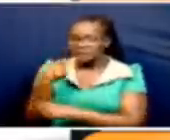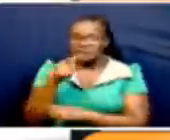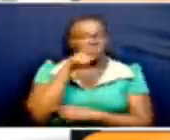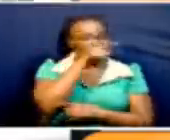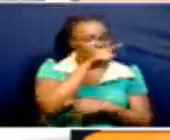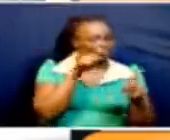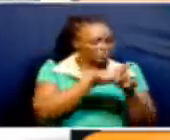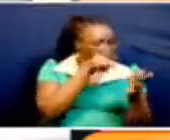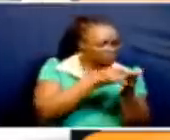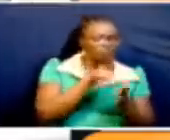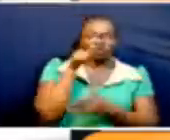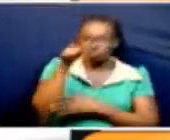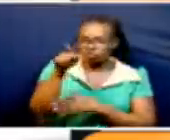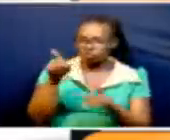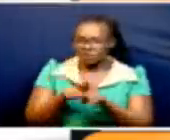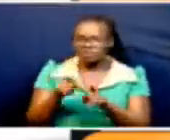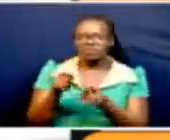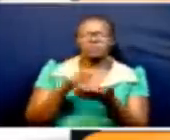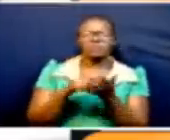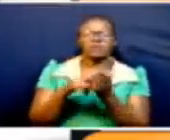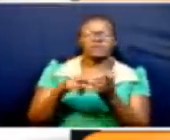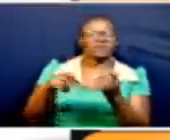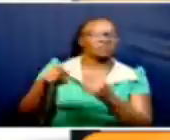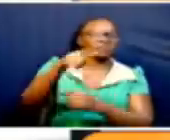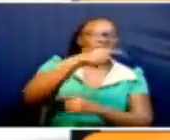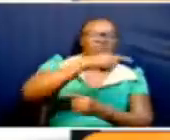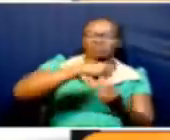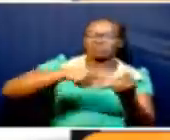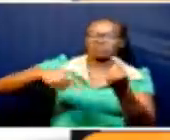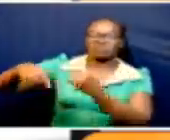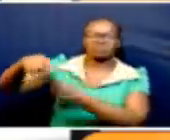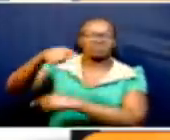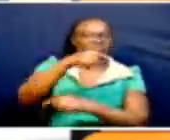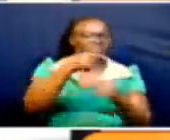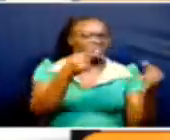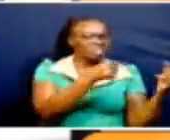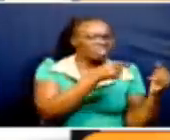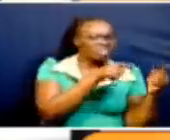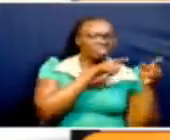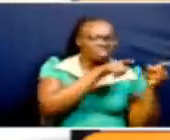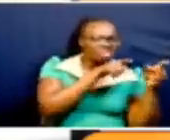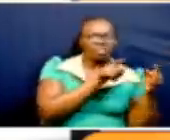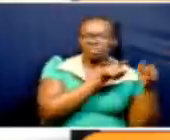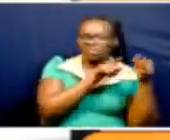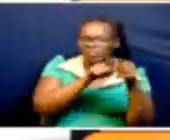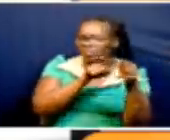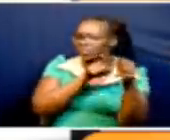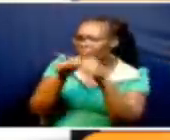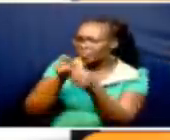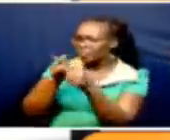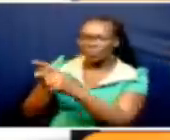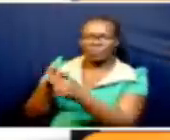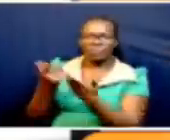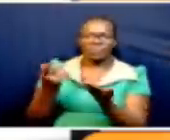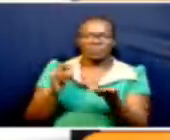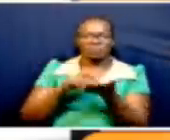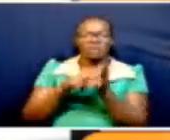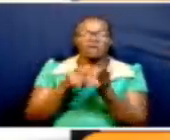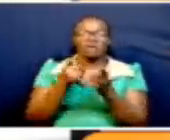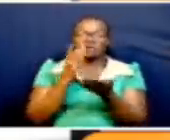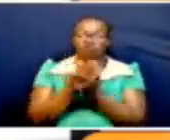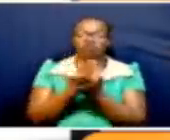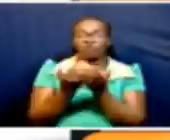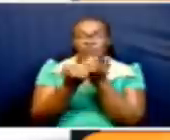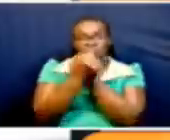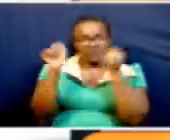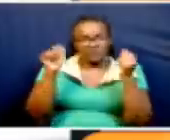hii. So it will be a merry-go-round. It won't work. Yeah. It's a good initiative by the president. I